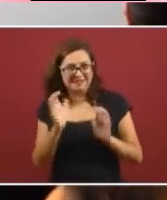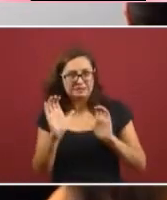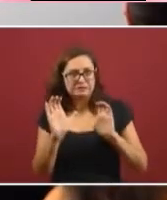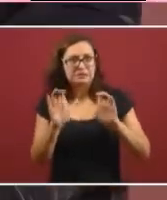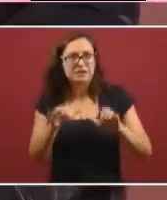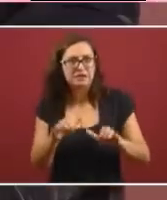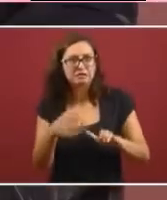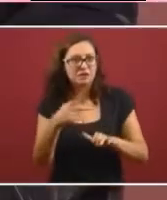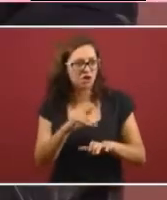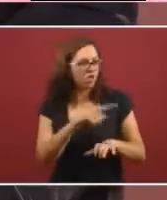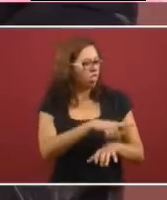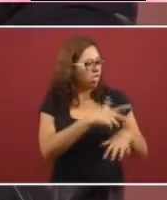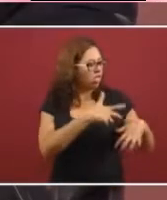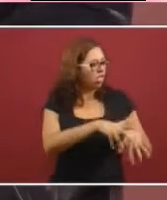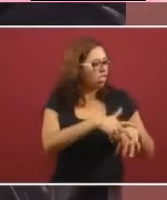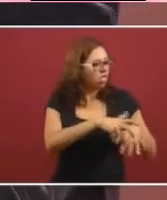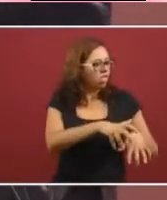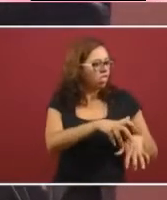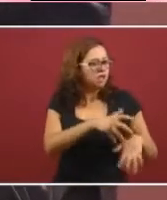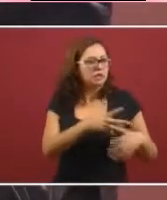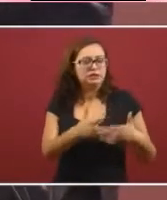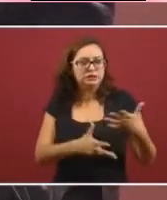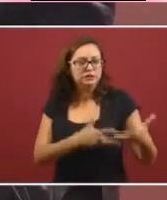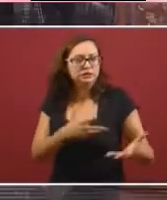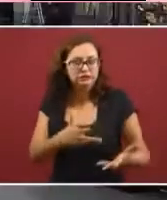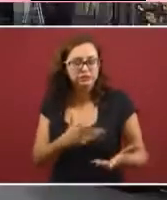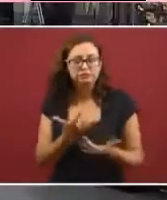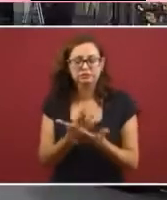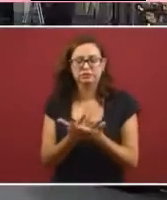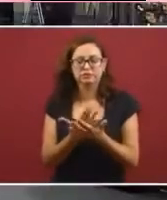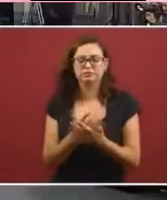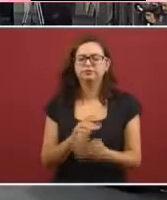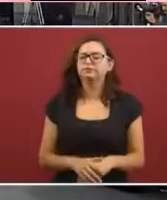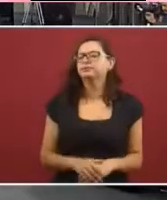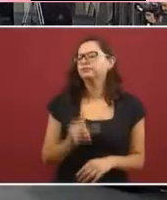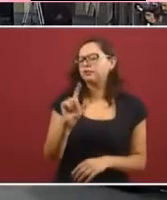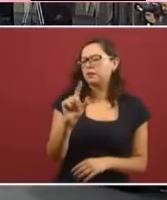continue doing their exams.